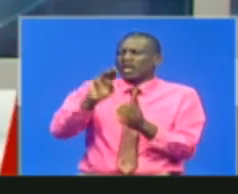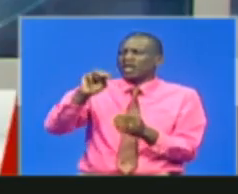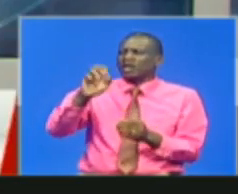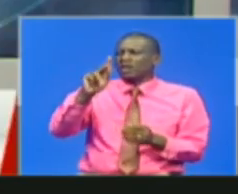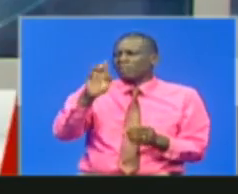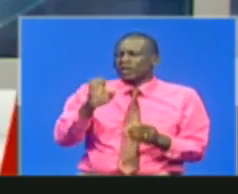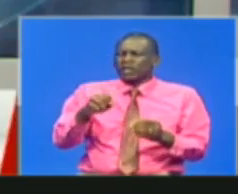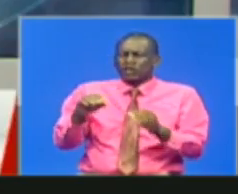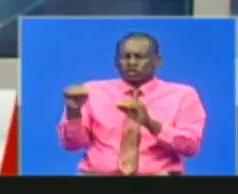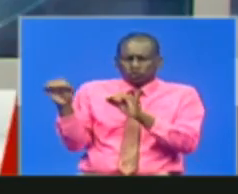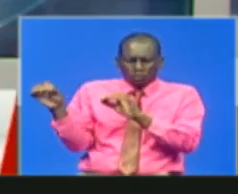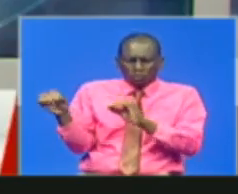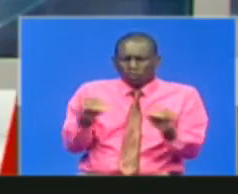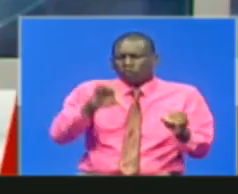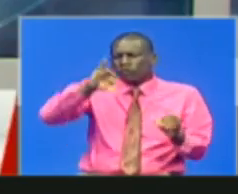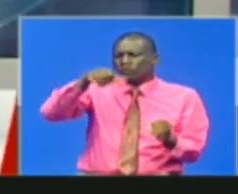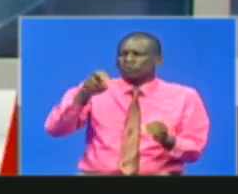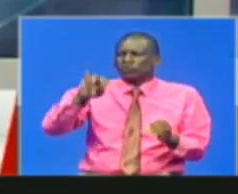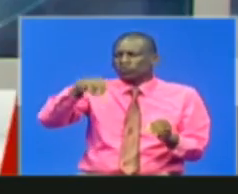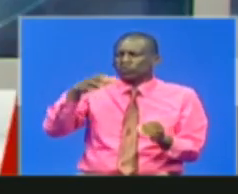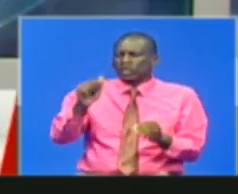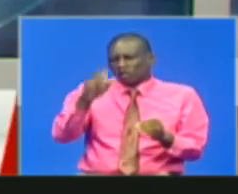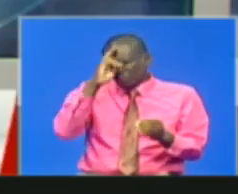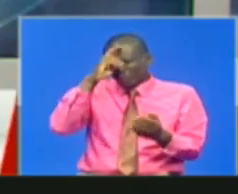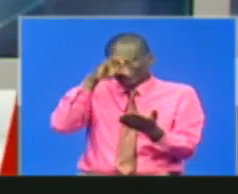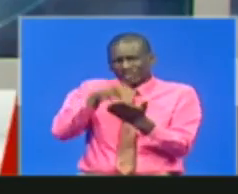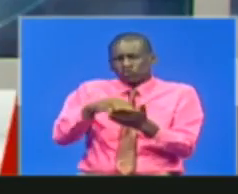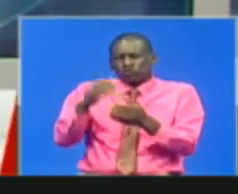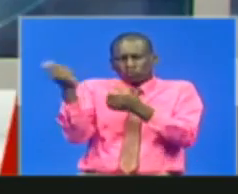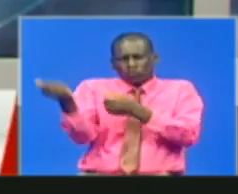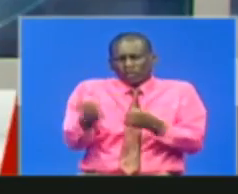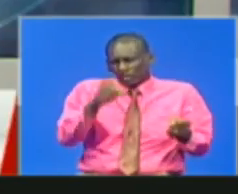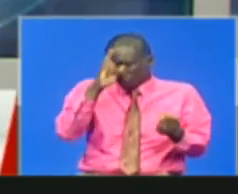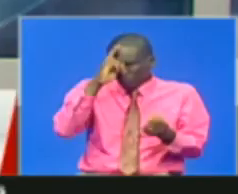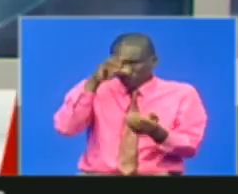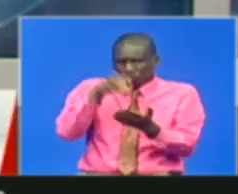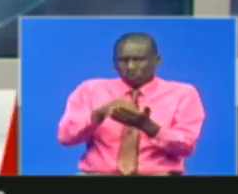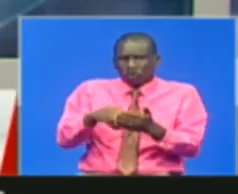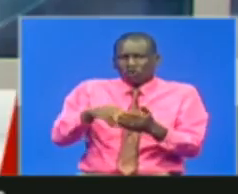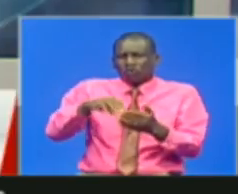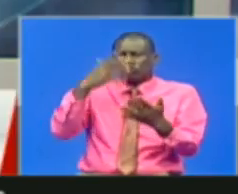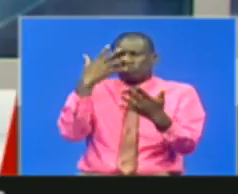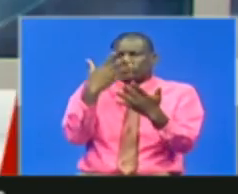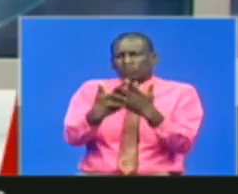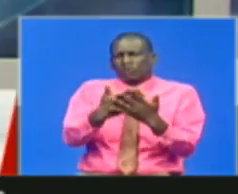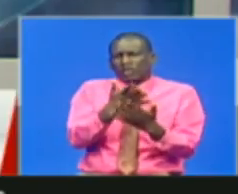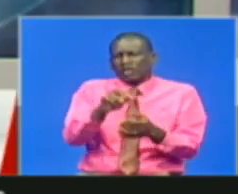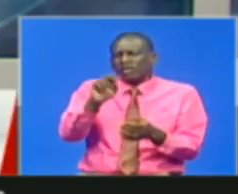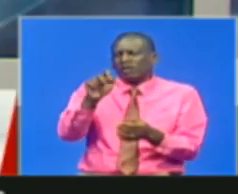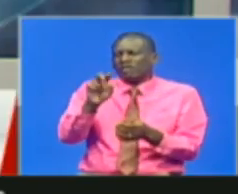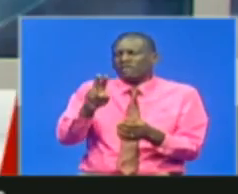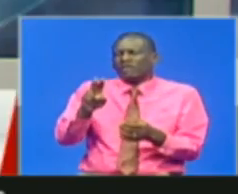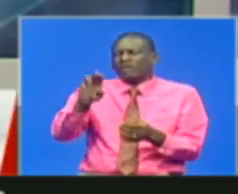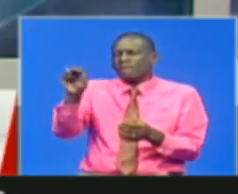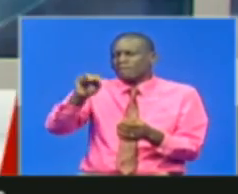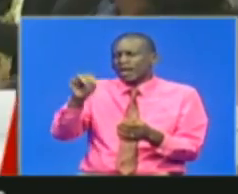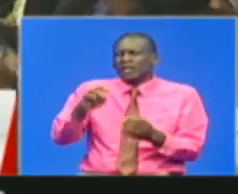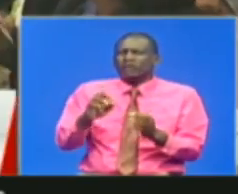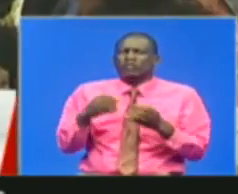be transferred from the Juja police station to the Muthaiga police station for further detention. NTV's Mel Miendo